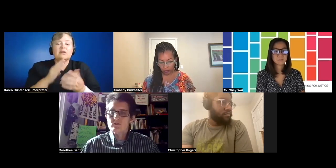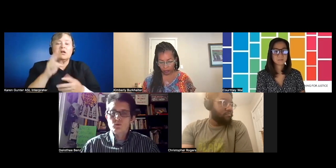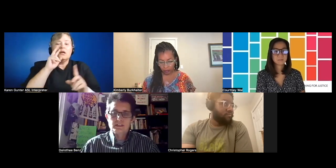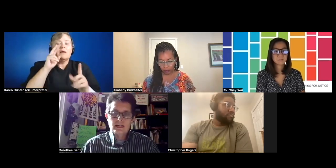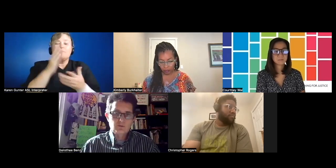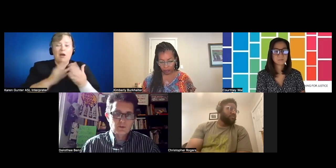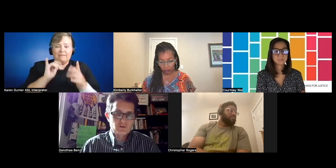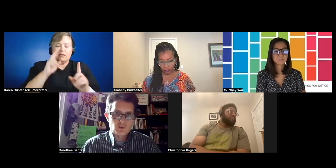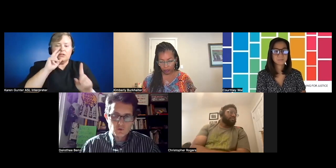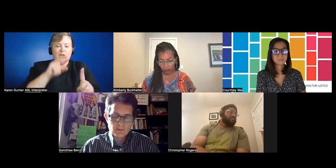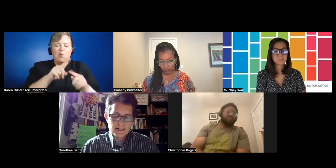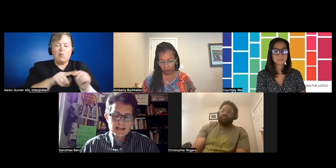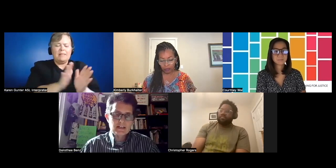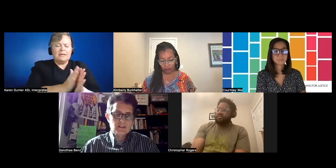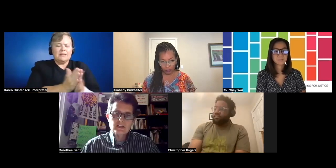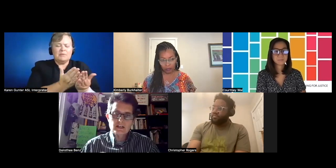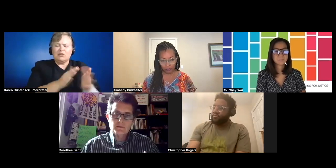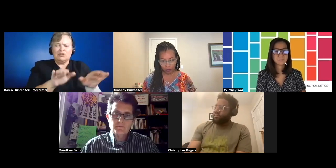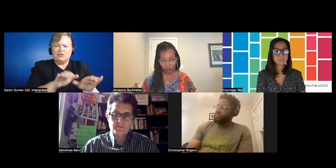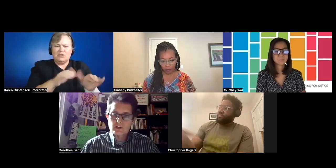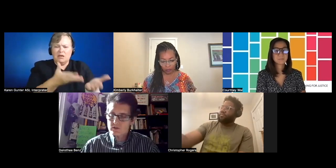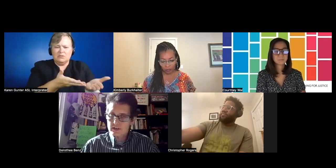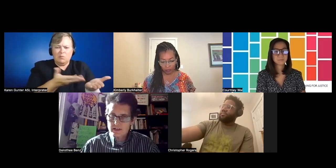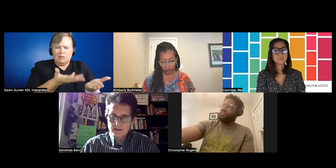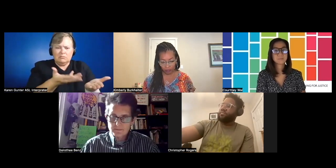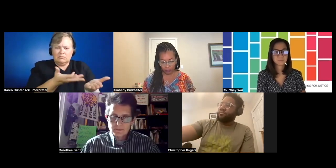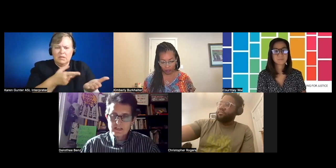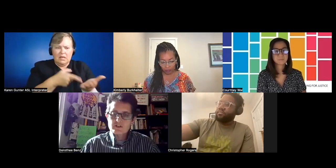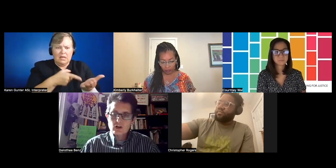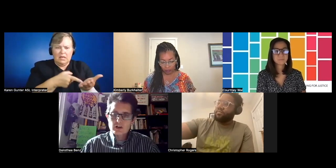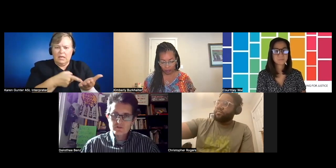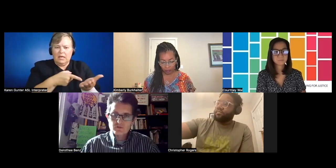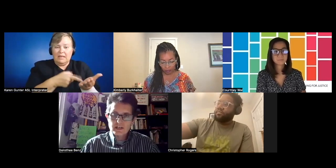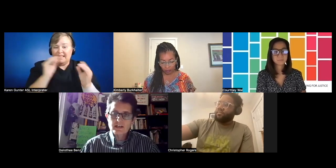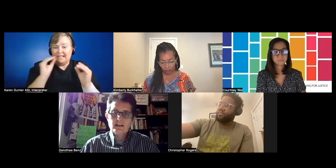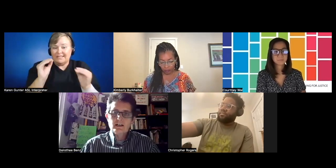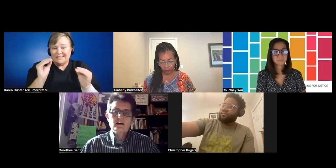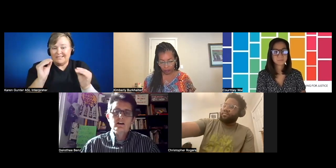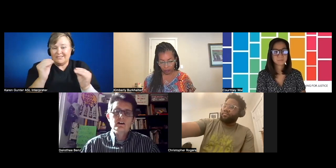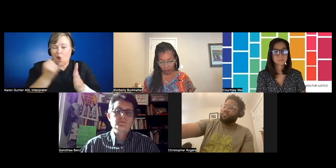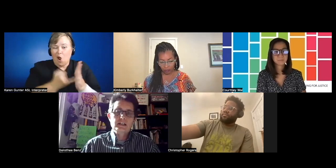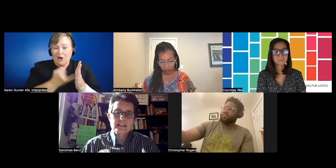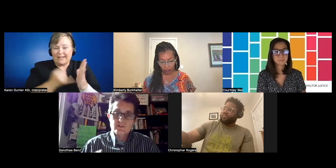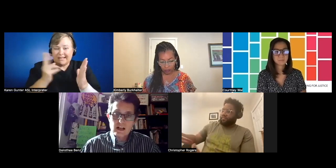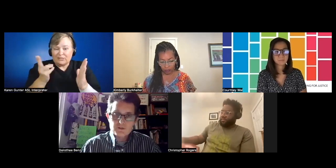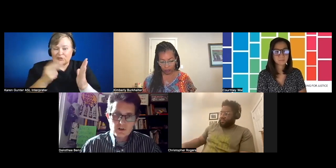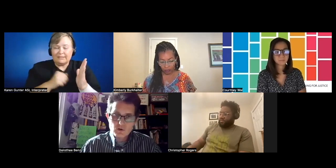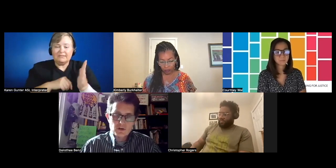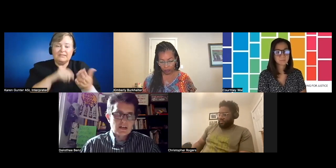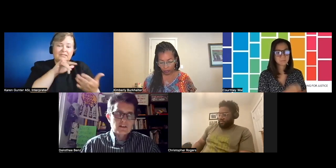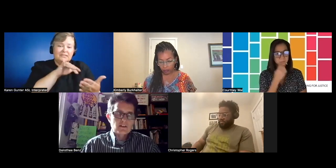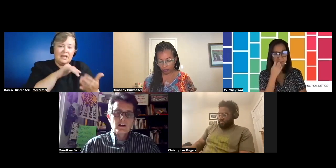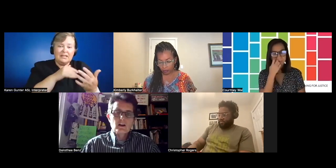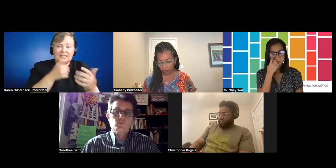at what the textbooks do. I mean, as you know, the Teaching Hard History study itself